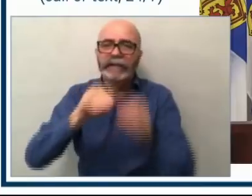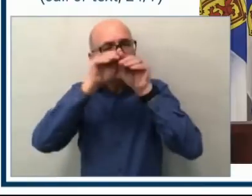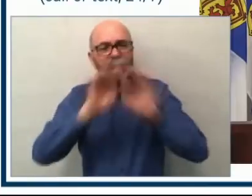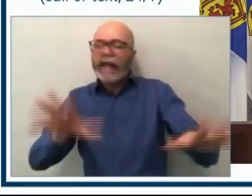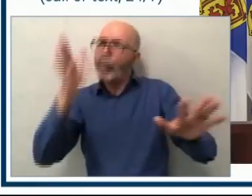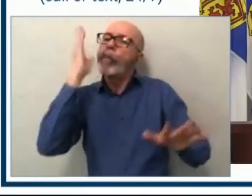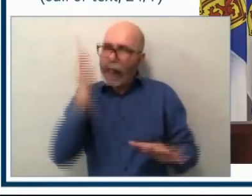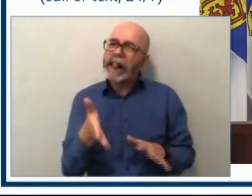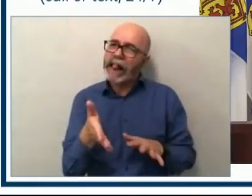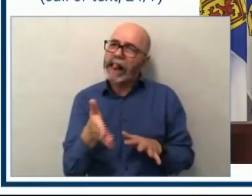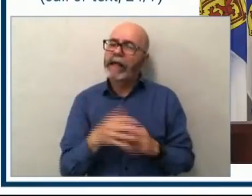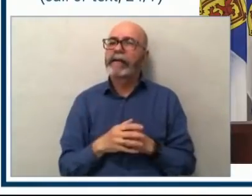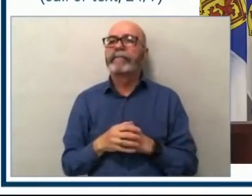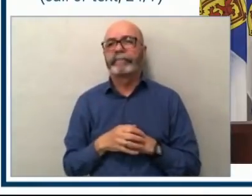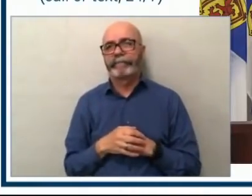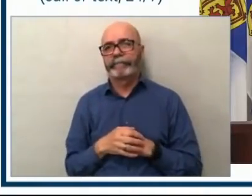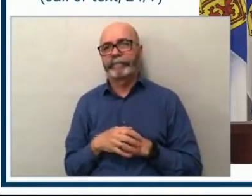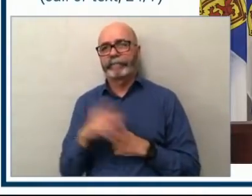with the Herald.